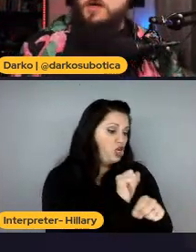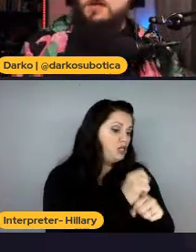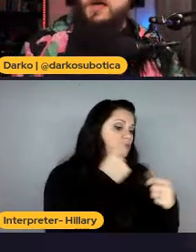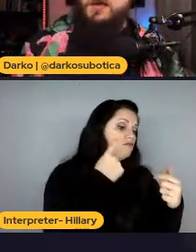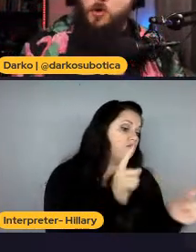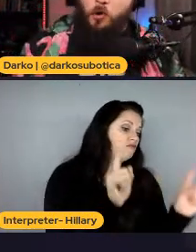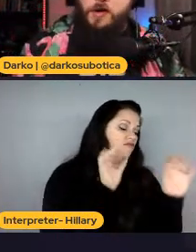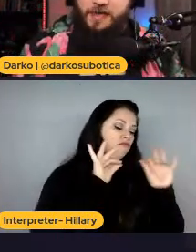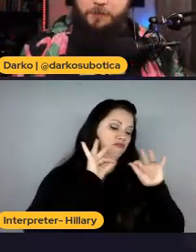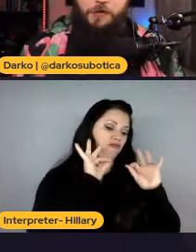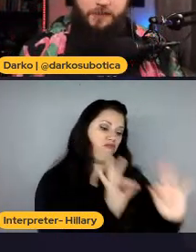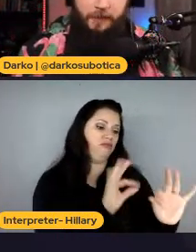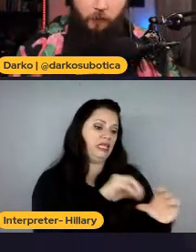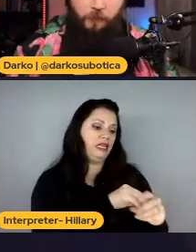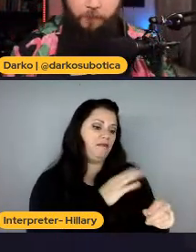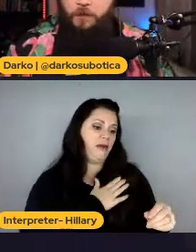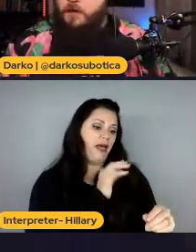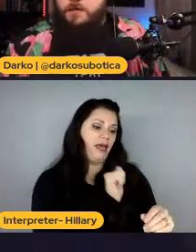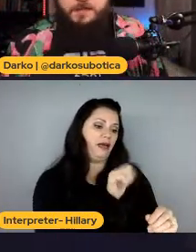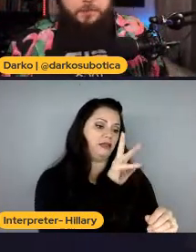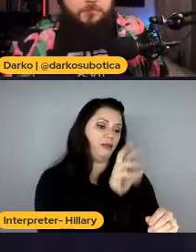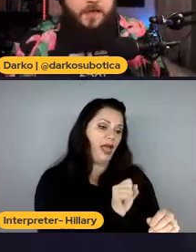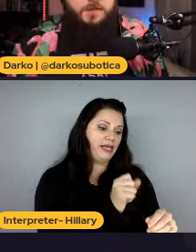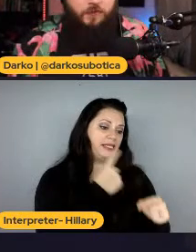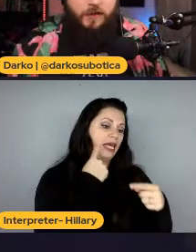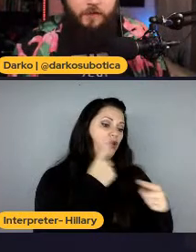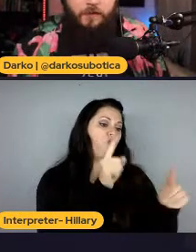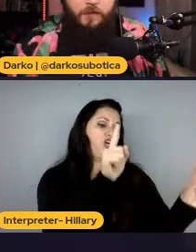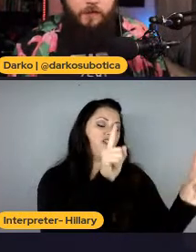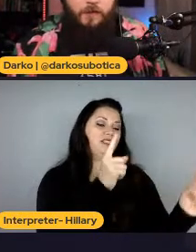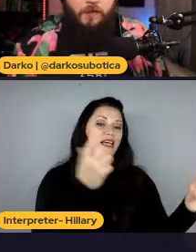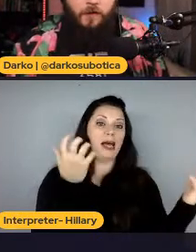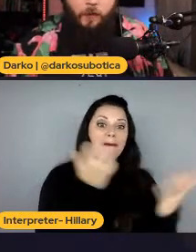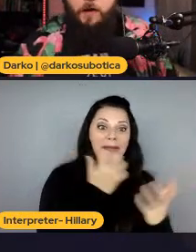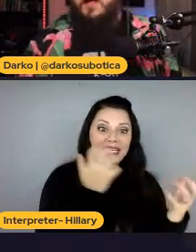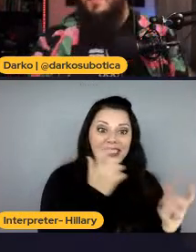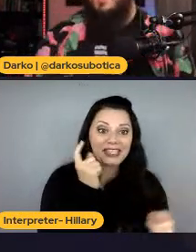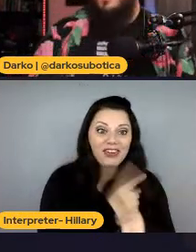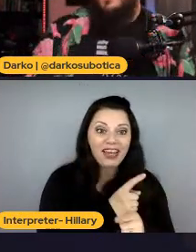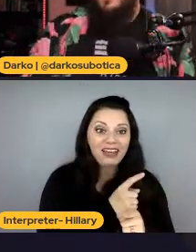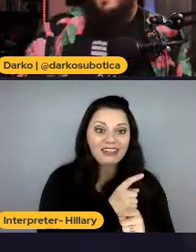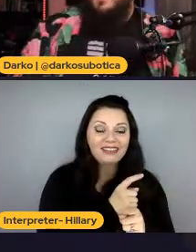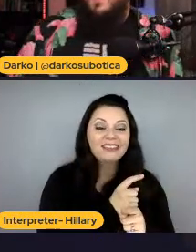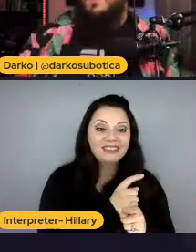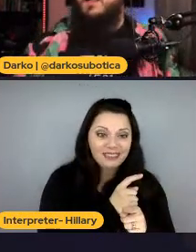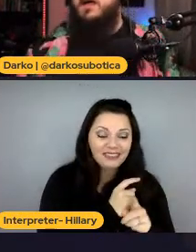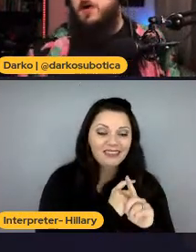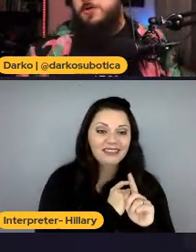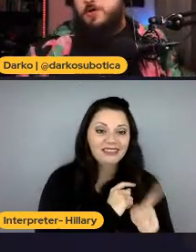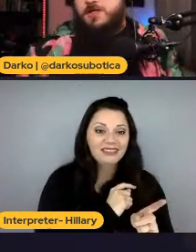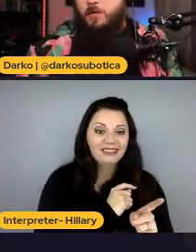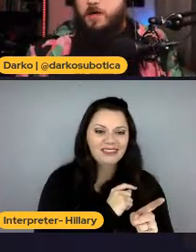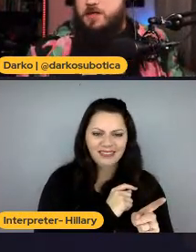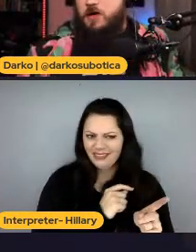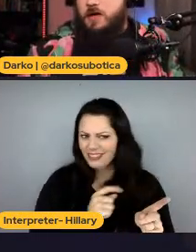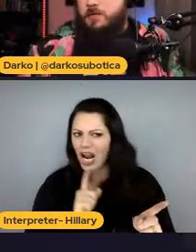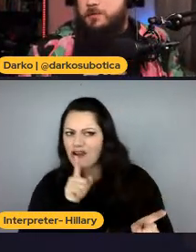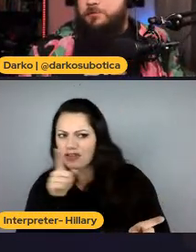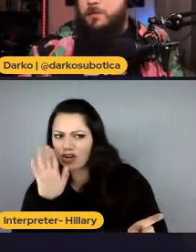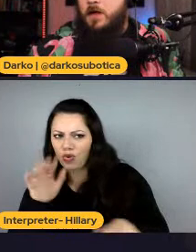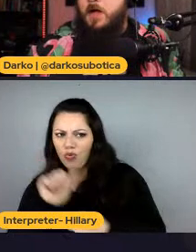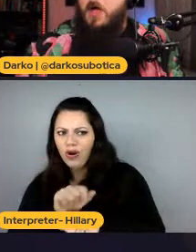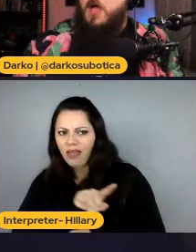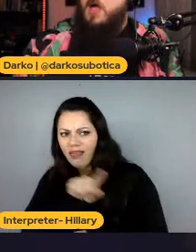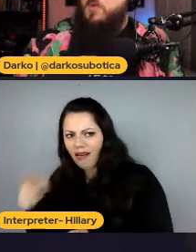It works in your AWS account. That's amazing, right? Well, are you sure it's going to work in the other